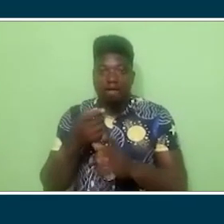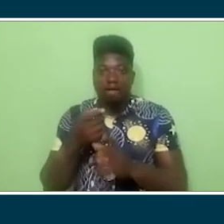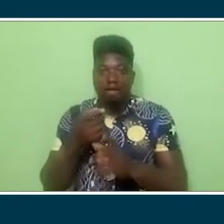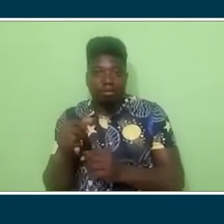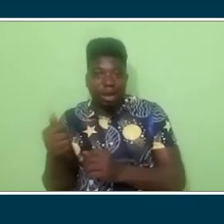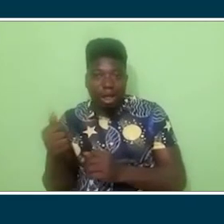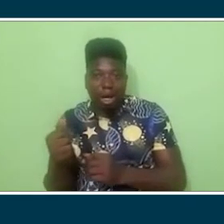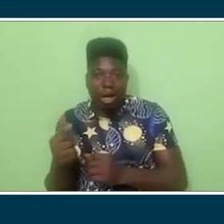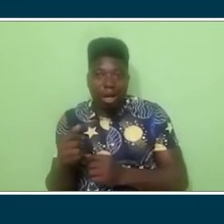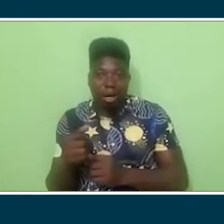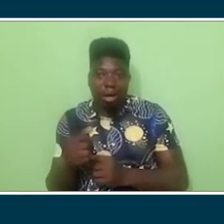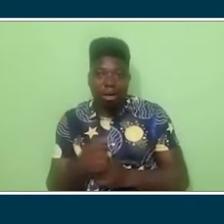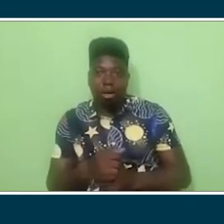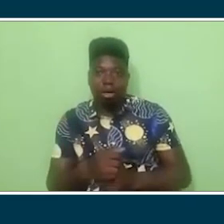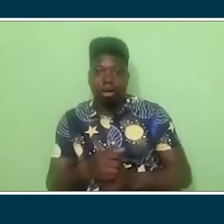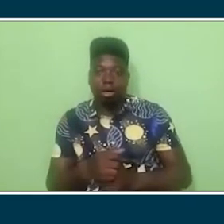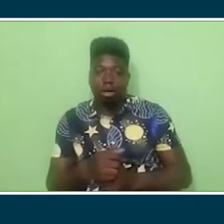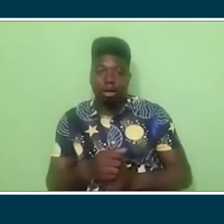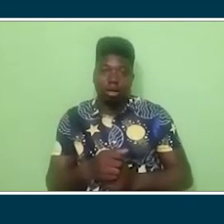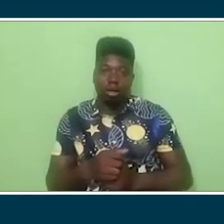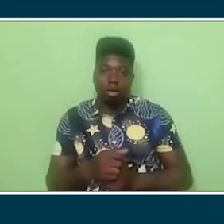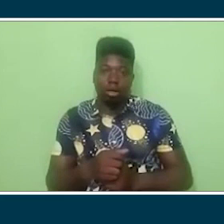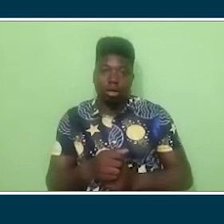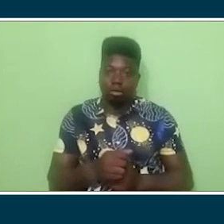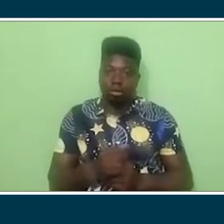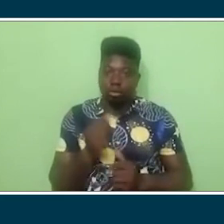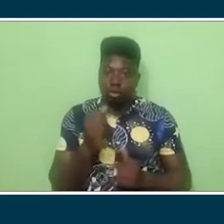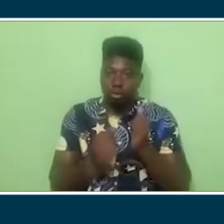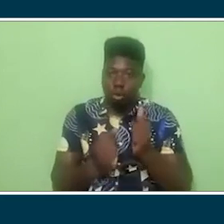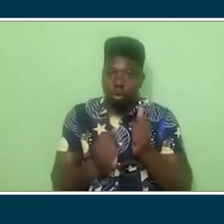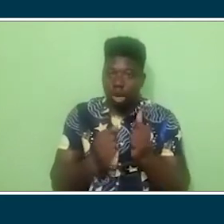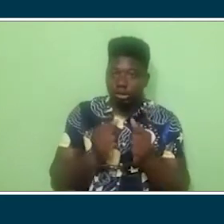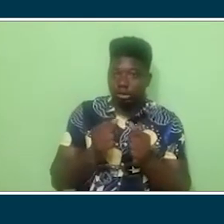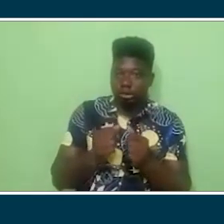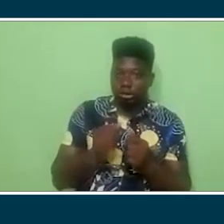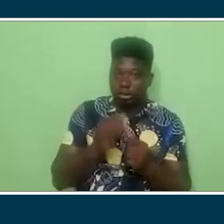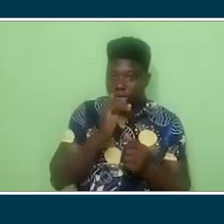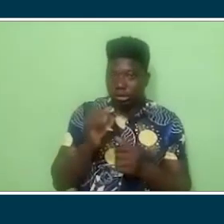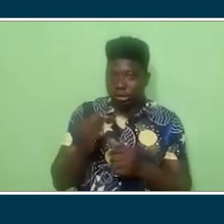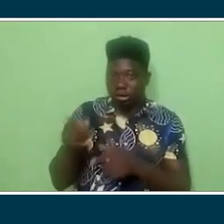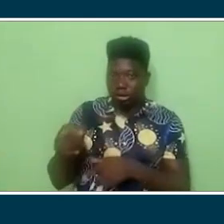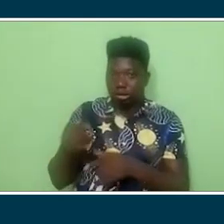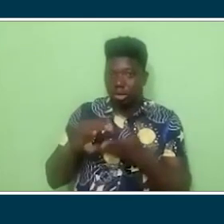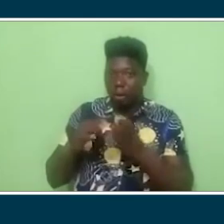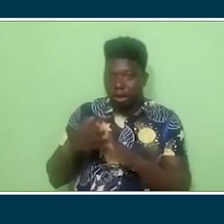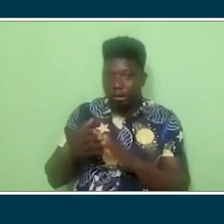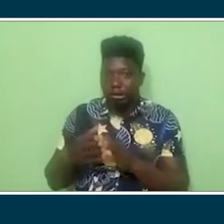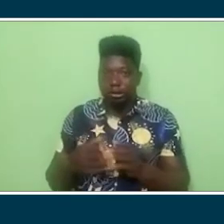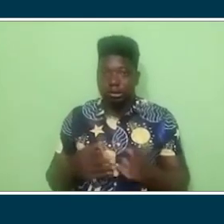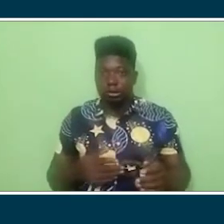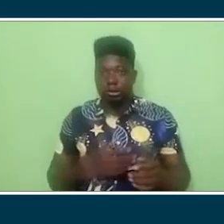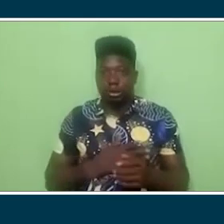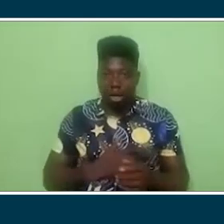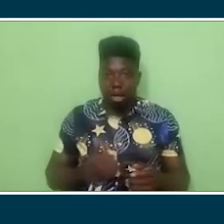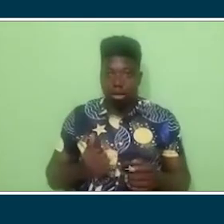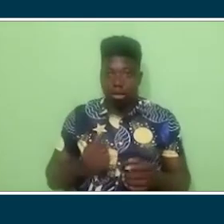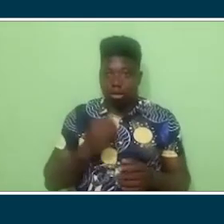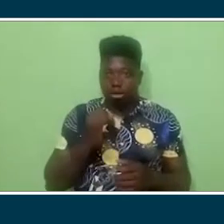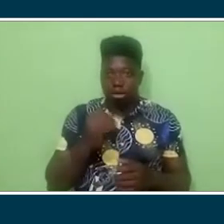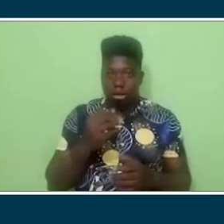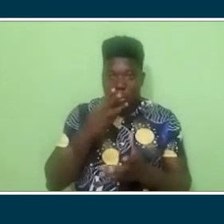Mapudungun word, which is an indigenous community in Chile and Argentina. And a funa is a